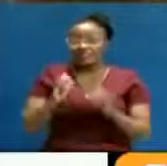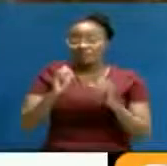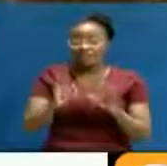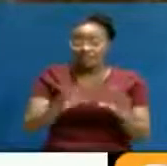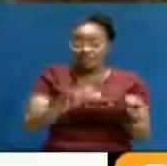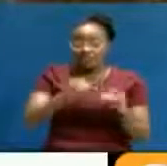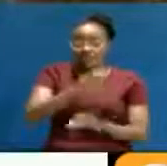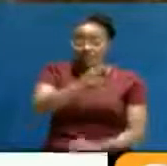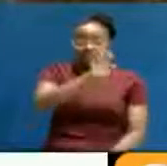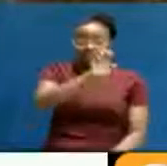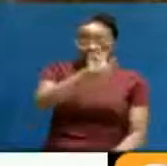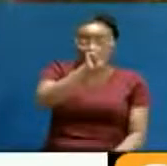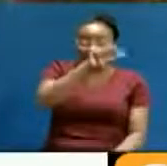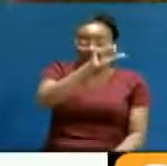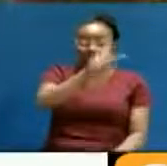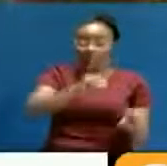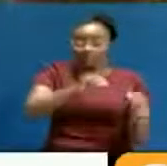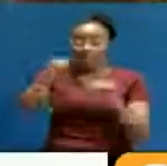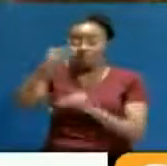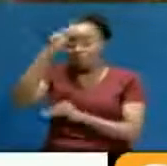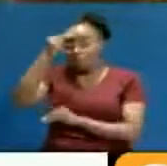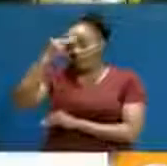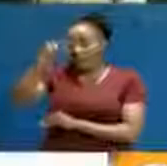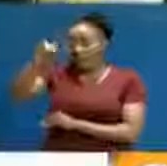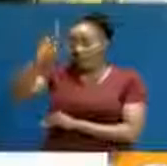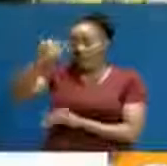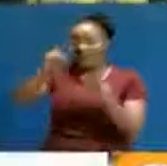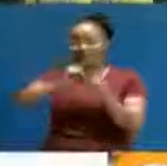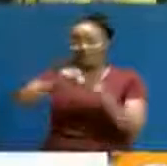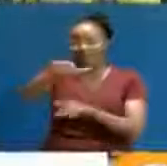Wakitoka Serengeti, wanaingia Masai Mara. Kwa hiyo, ni pale pale.